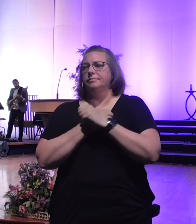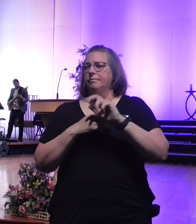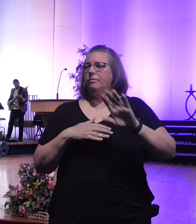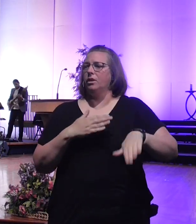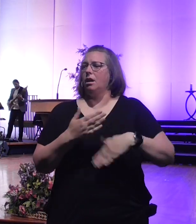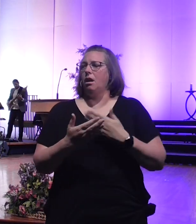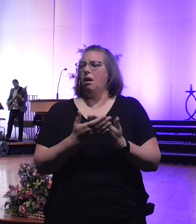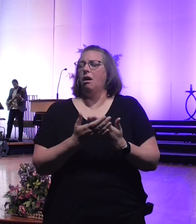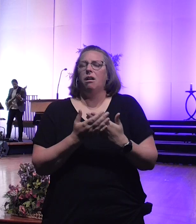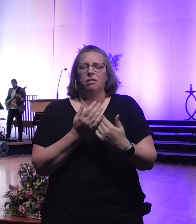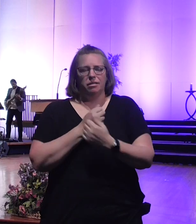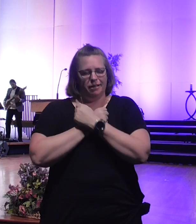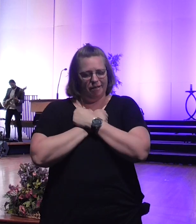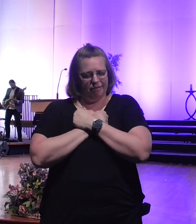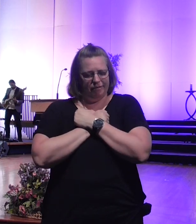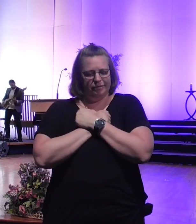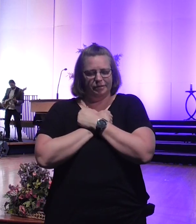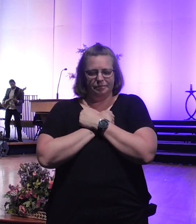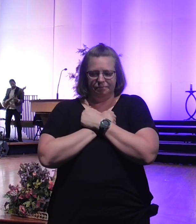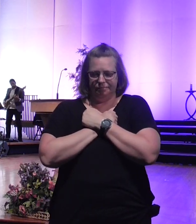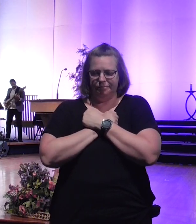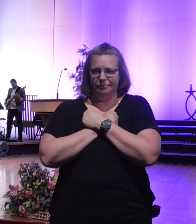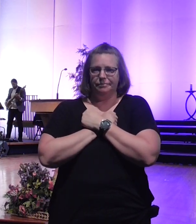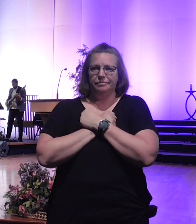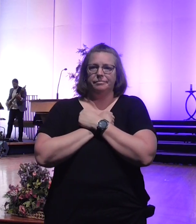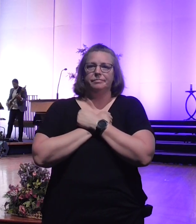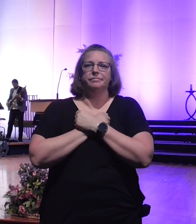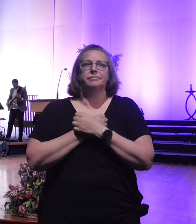all the love,